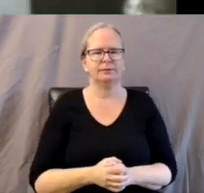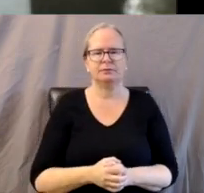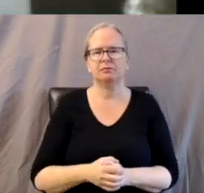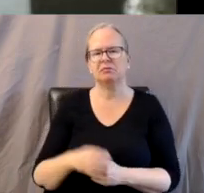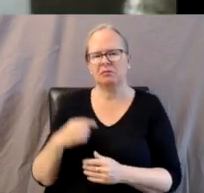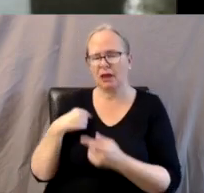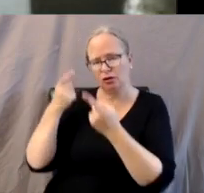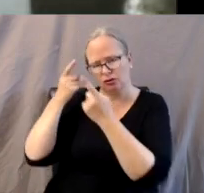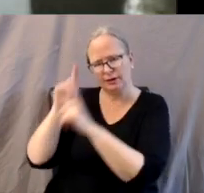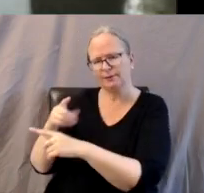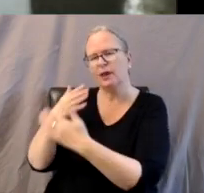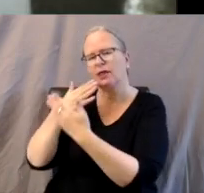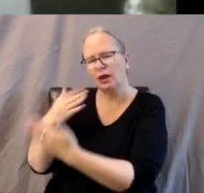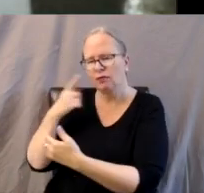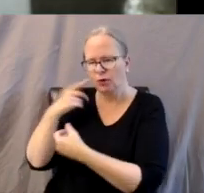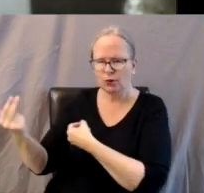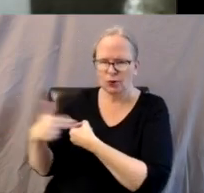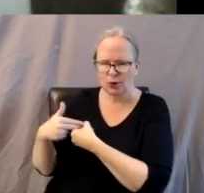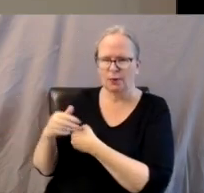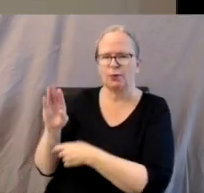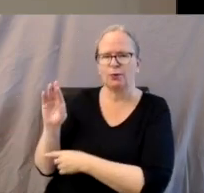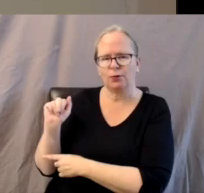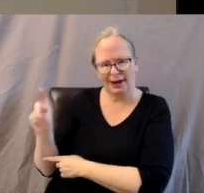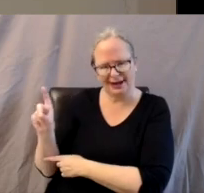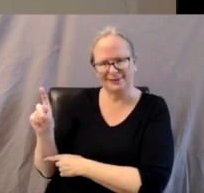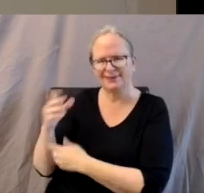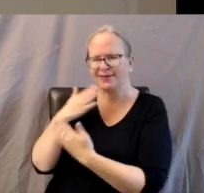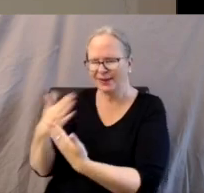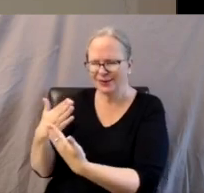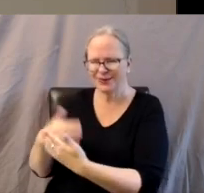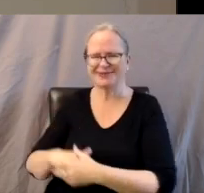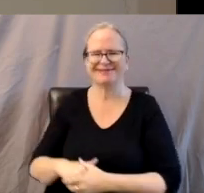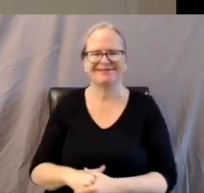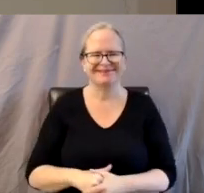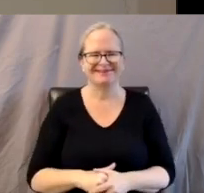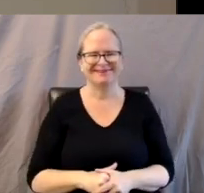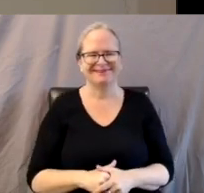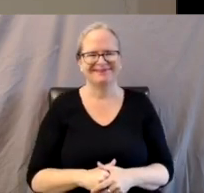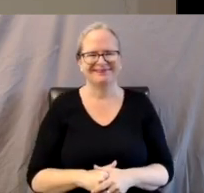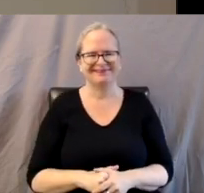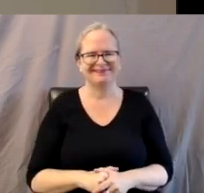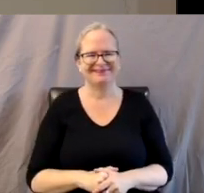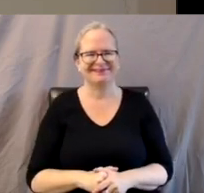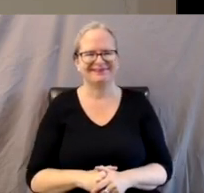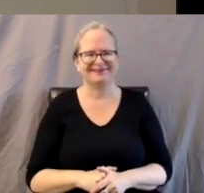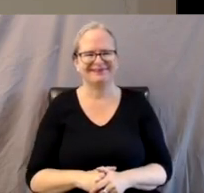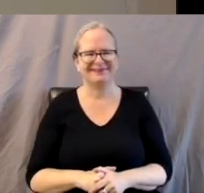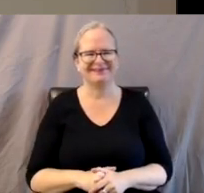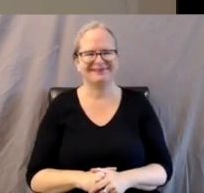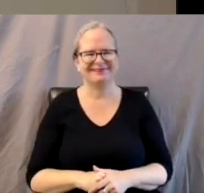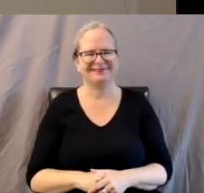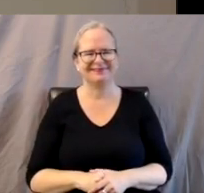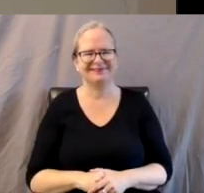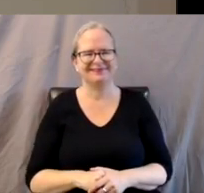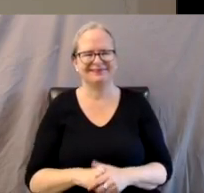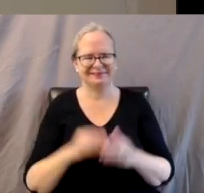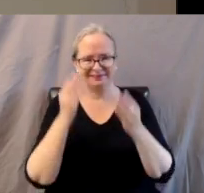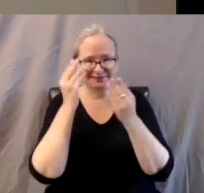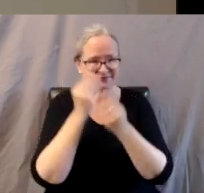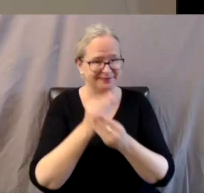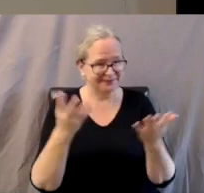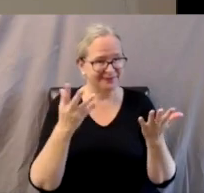Okay, thank you. All right. And then I would just like to say that this was also